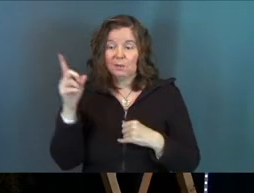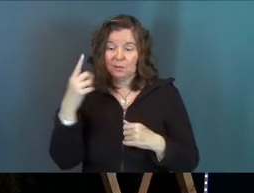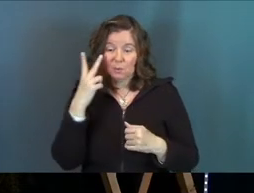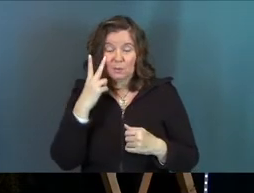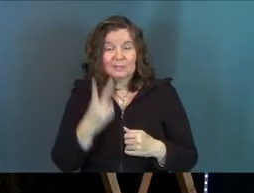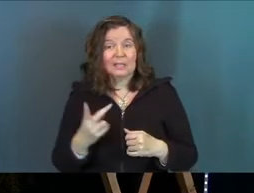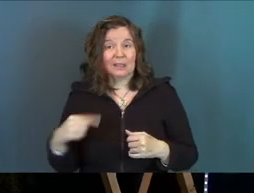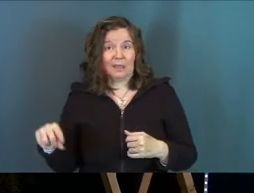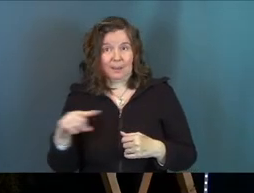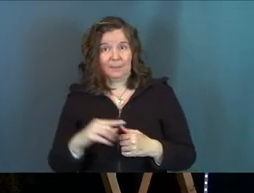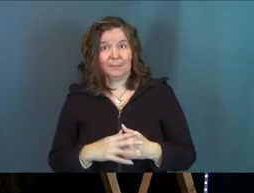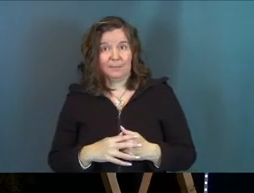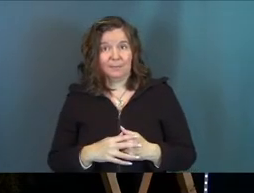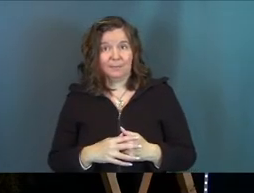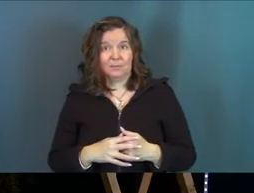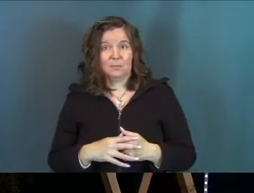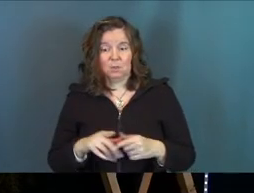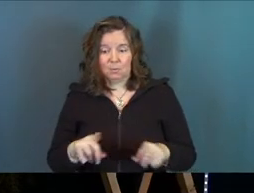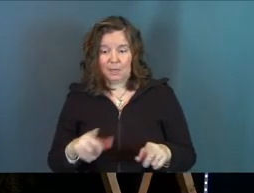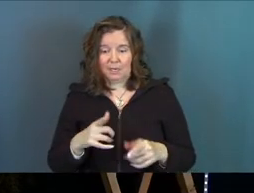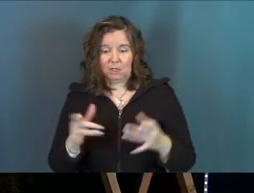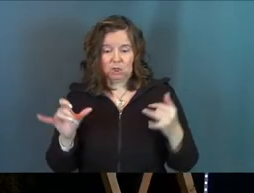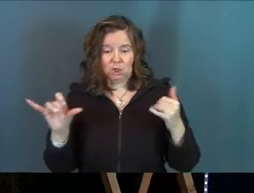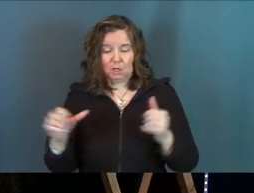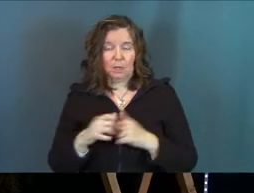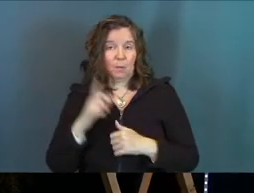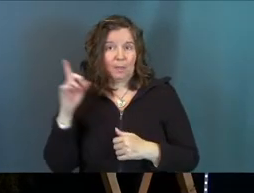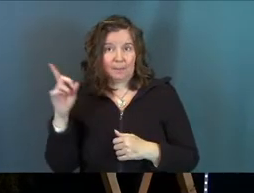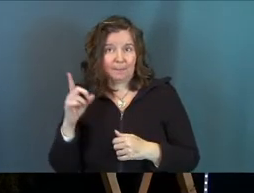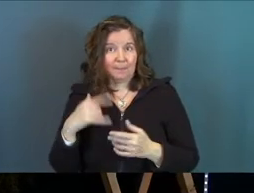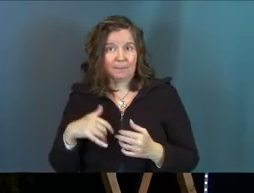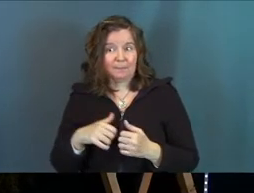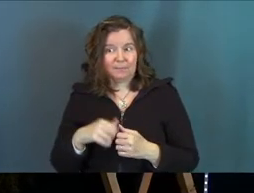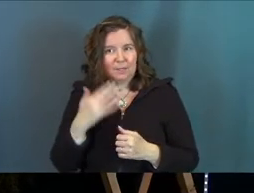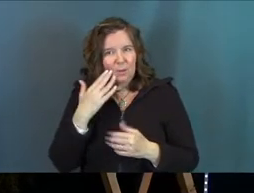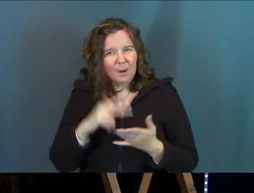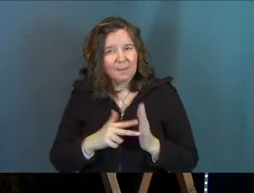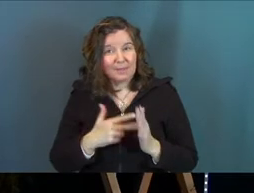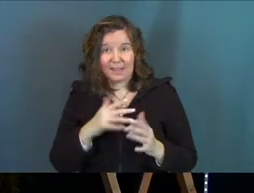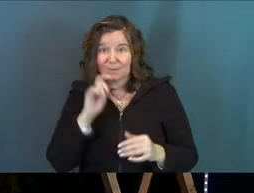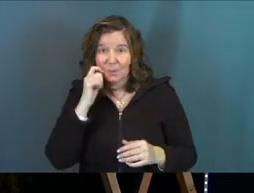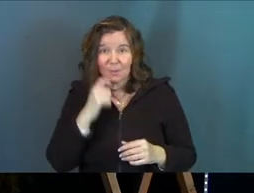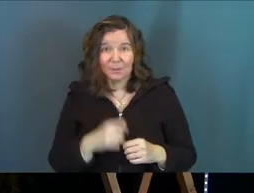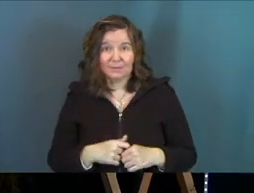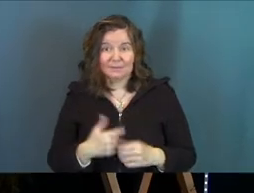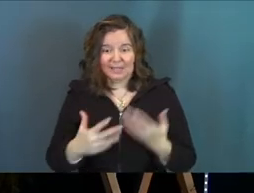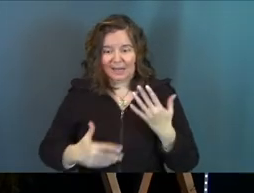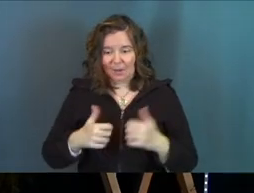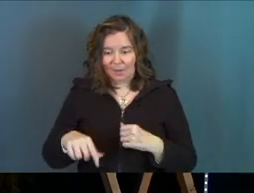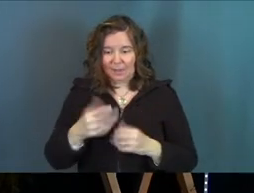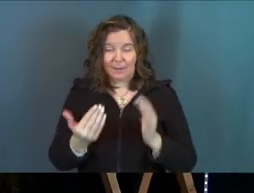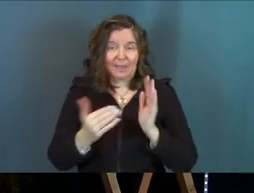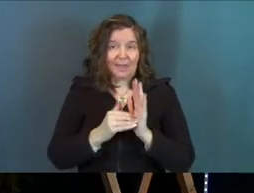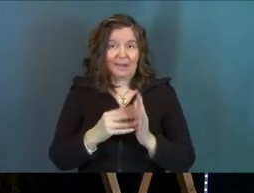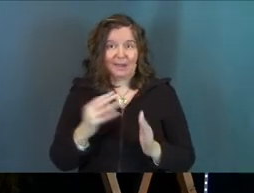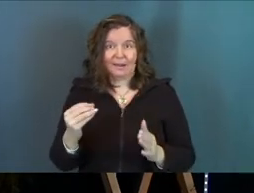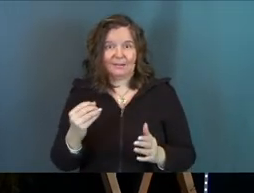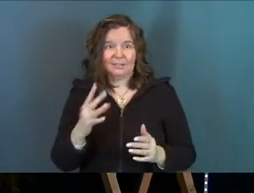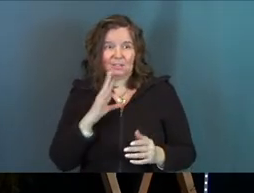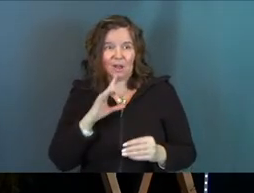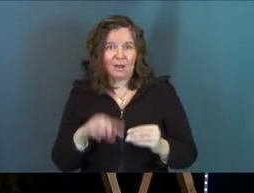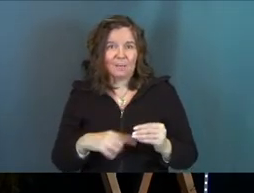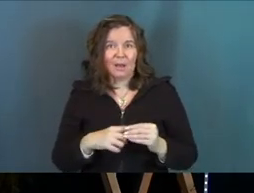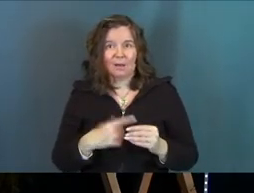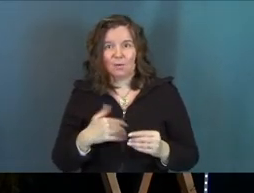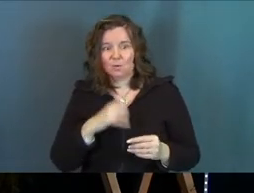you're going to see them. You get to spend eternity with them. You know what I mean? Isn't that so cool? Get to hang out with them again and, you know, talk